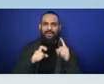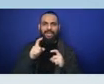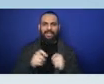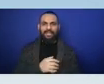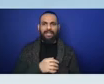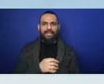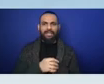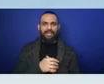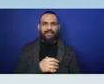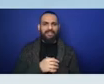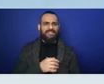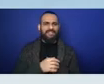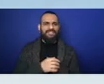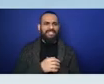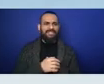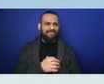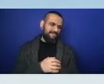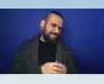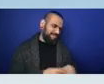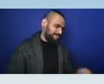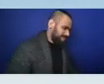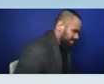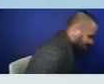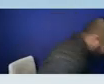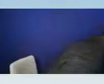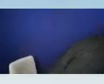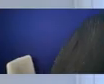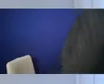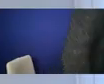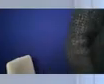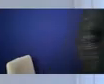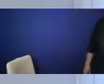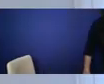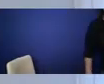today. He is going to share with us information about